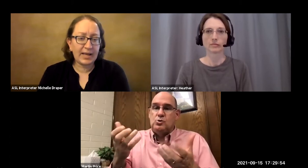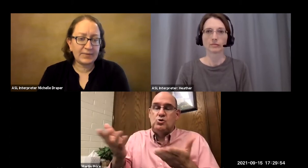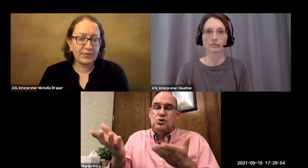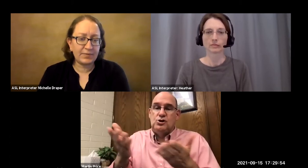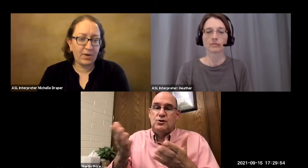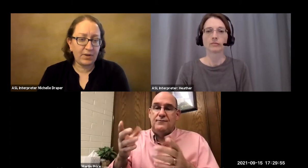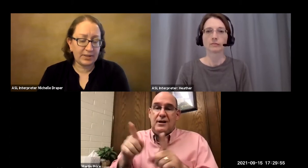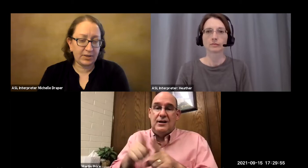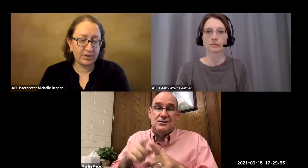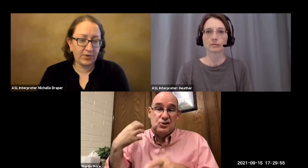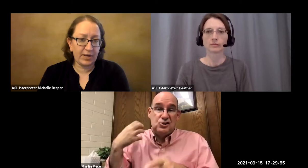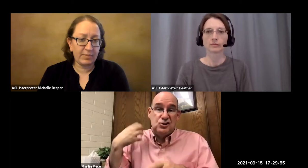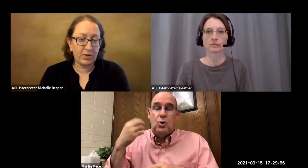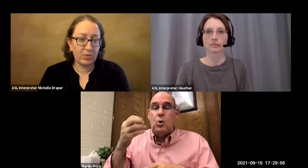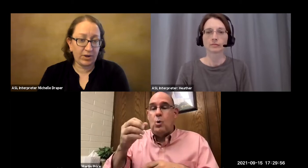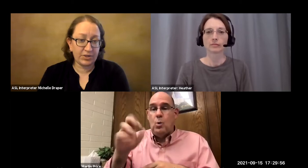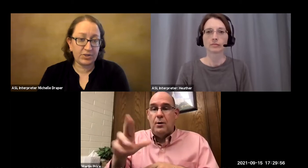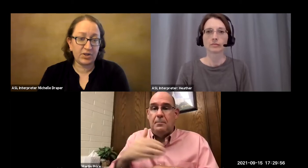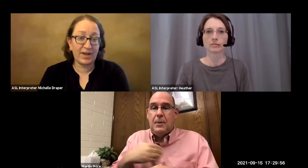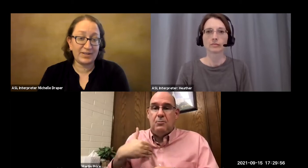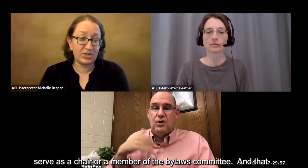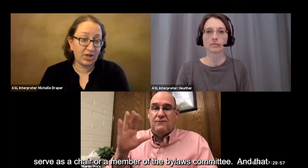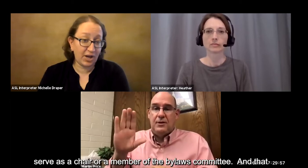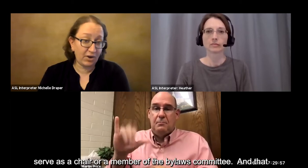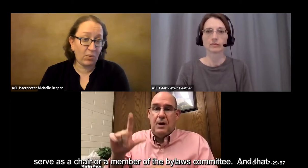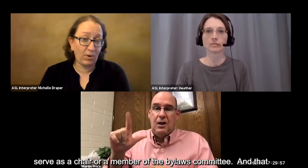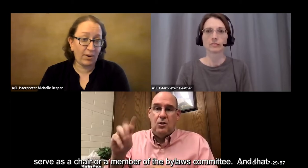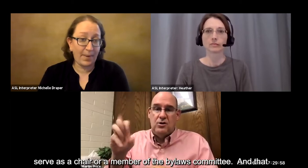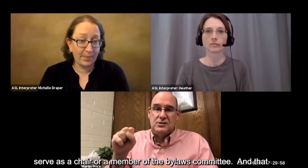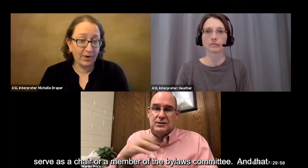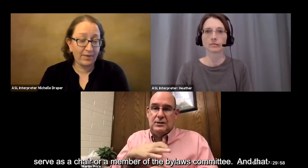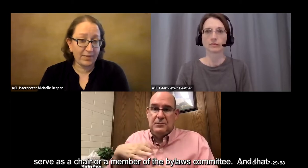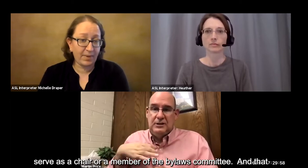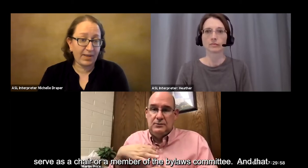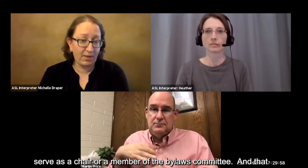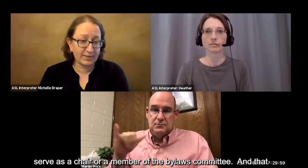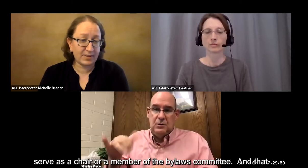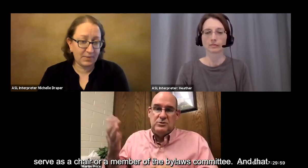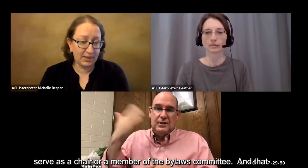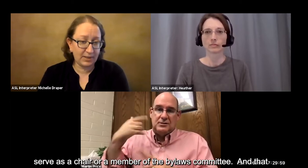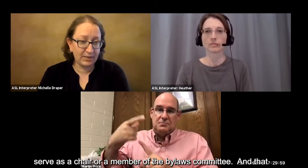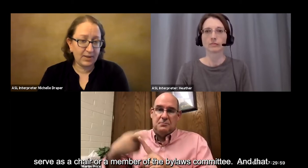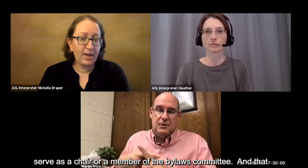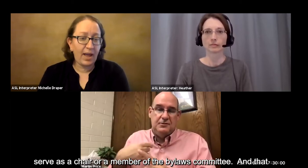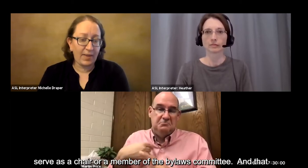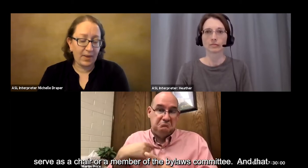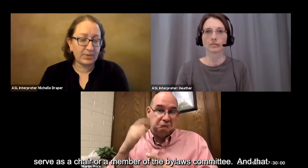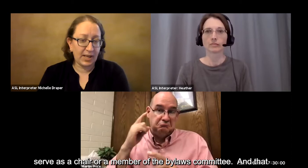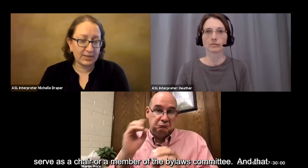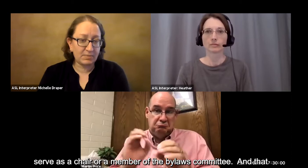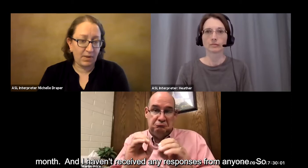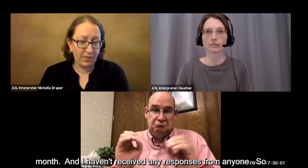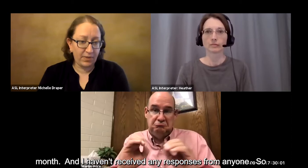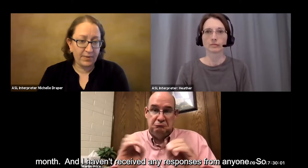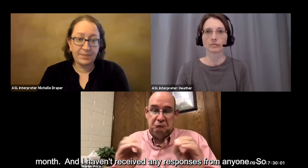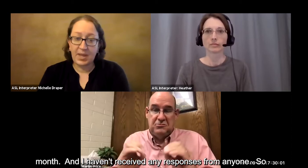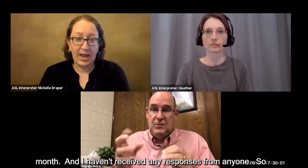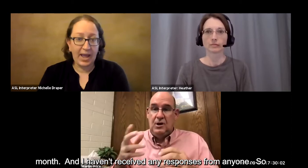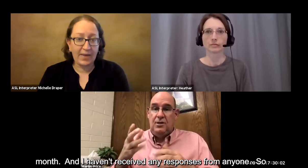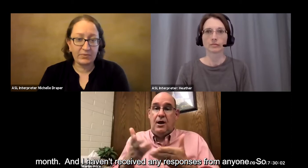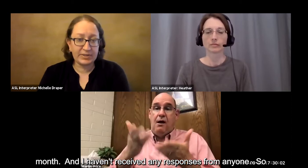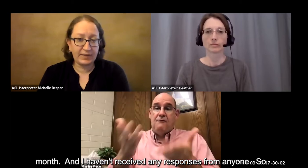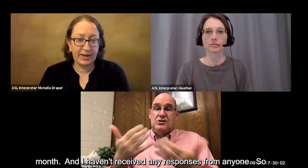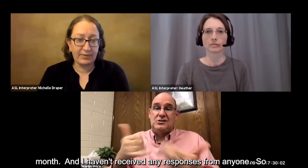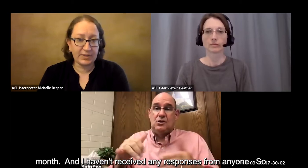I did ask for some volunteers for anybody who wanted to serve as a chair or a member of the bylaws committee, and that was last month.